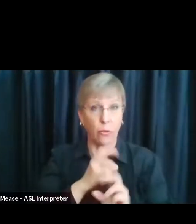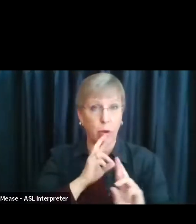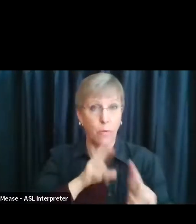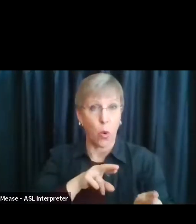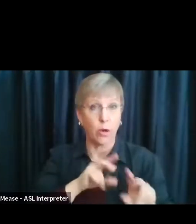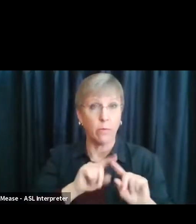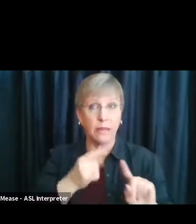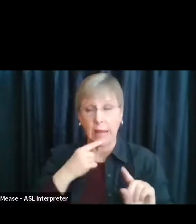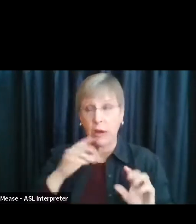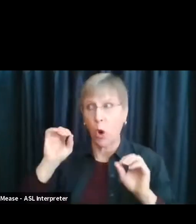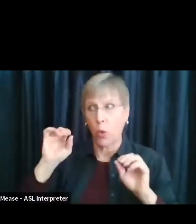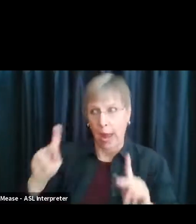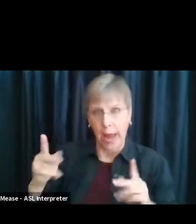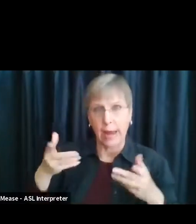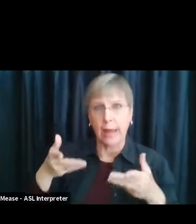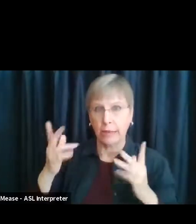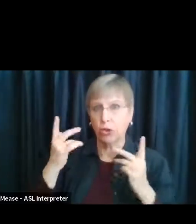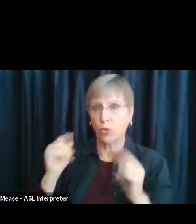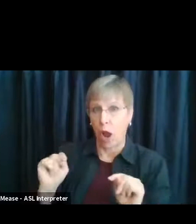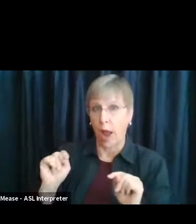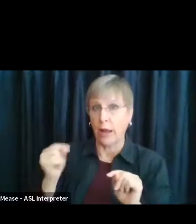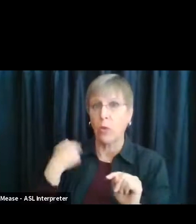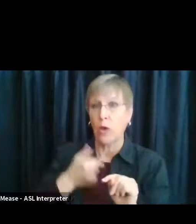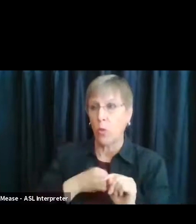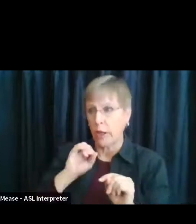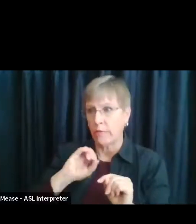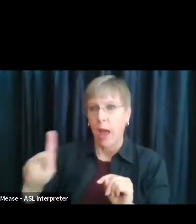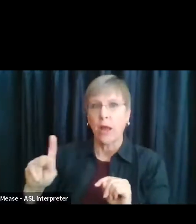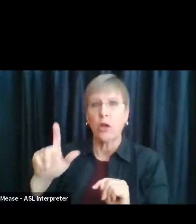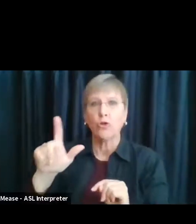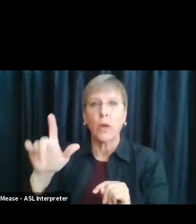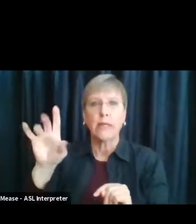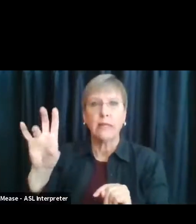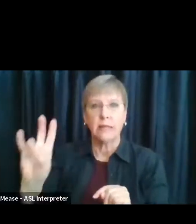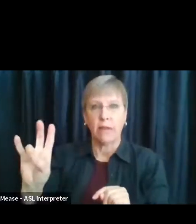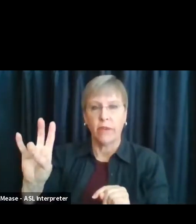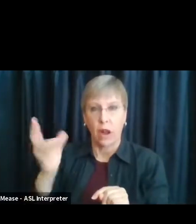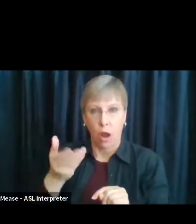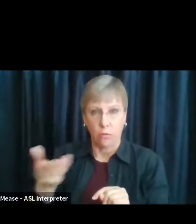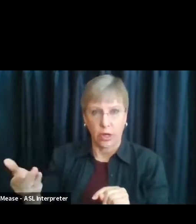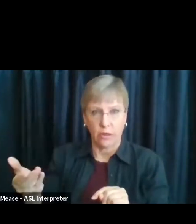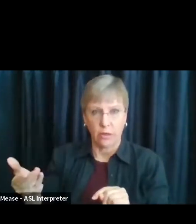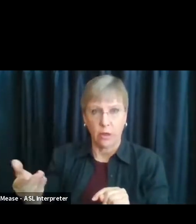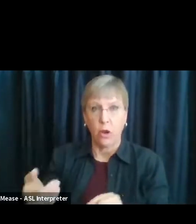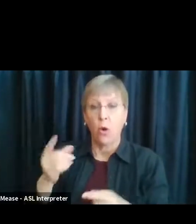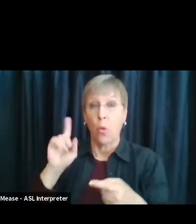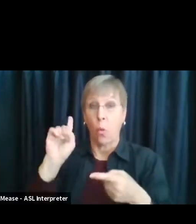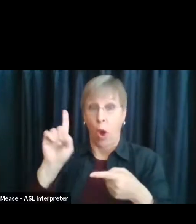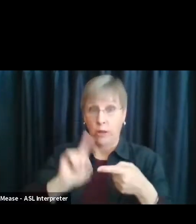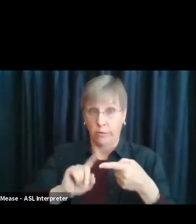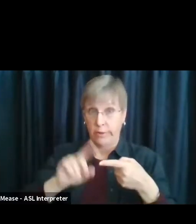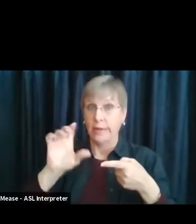he said, okay, let's try. We're going to give back 27 objects, one to Senegal,